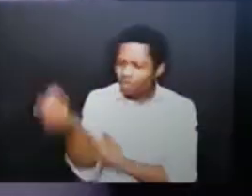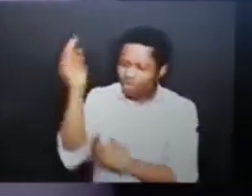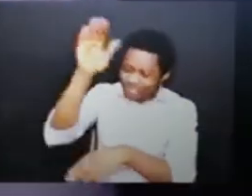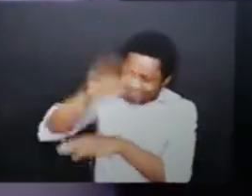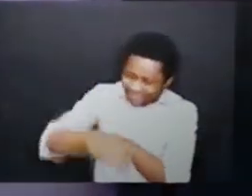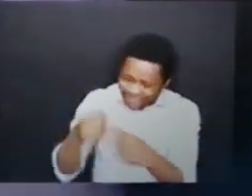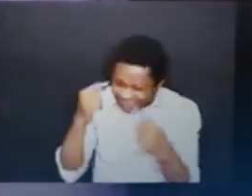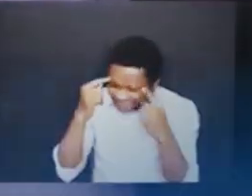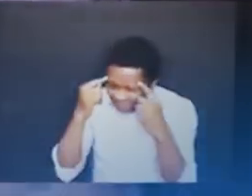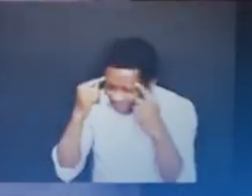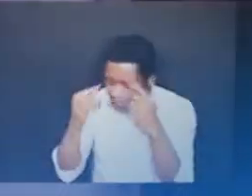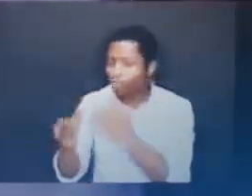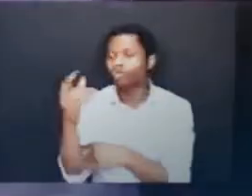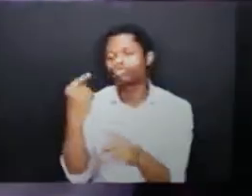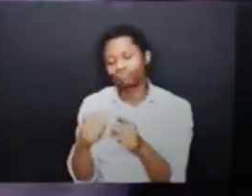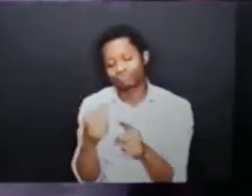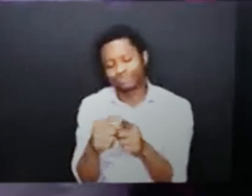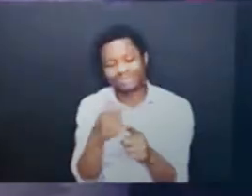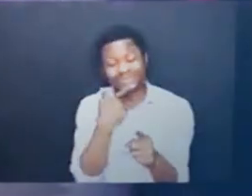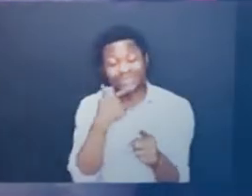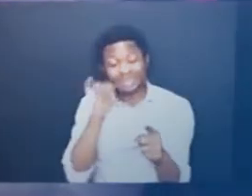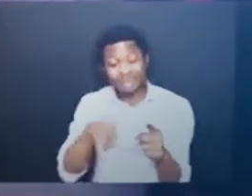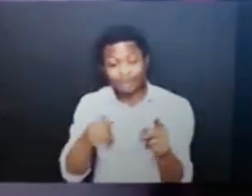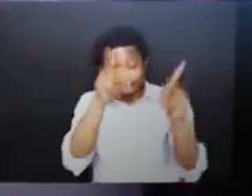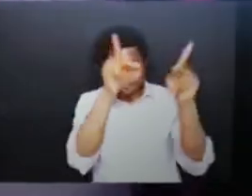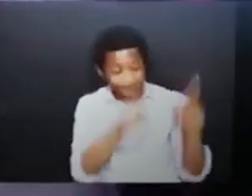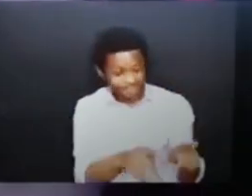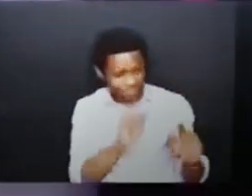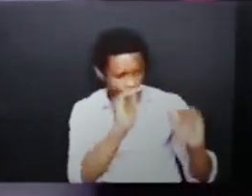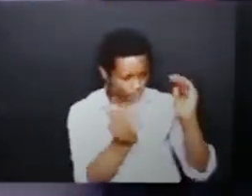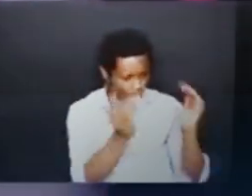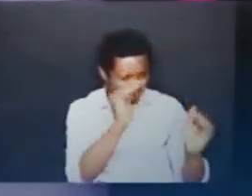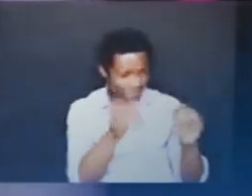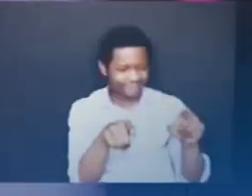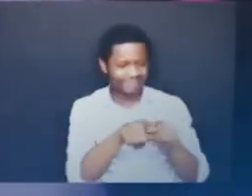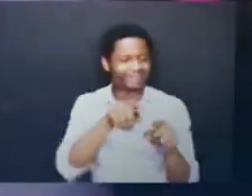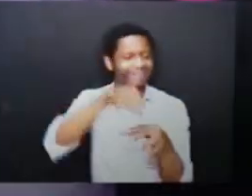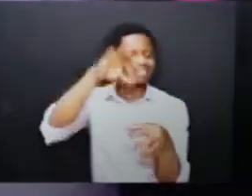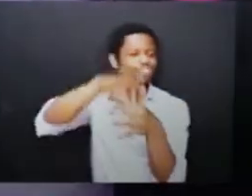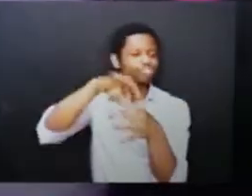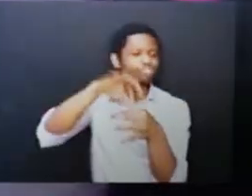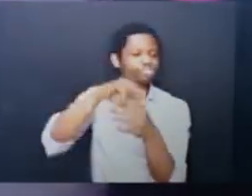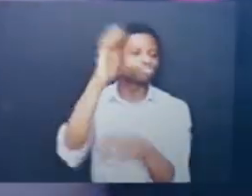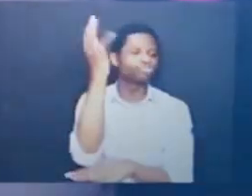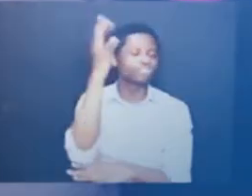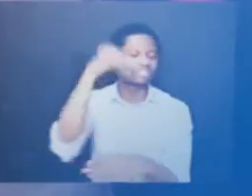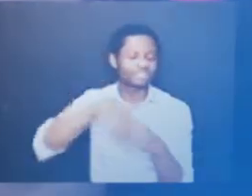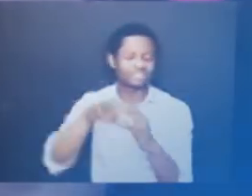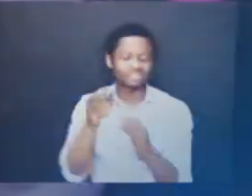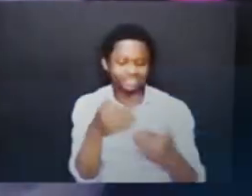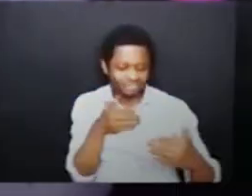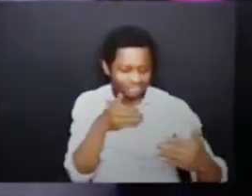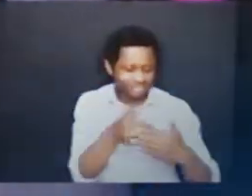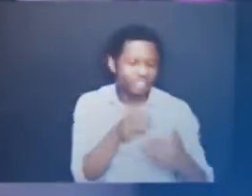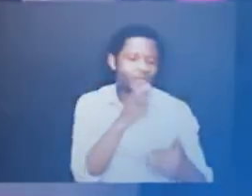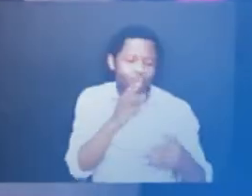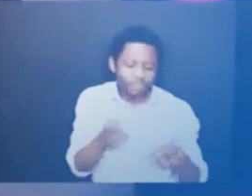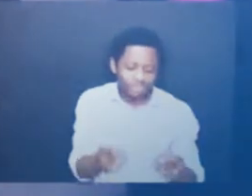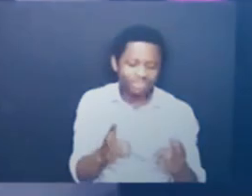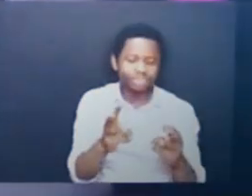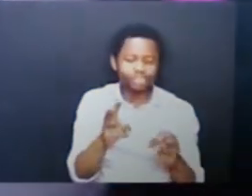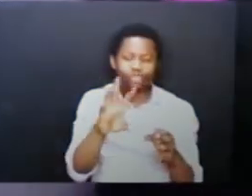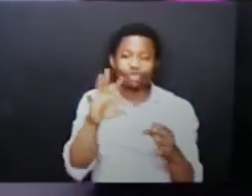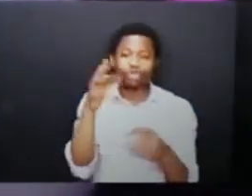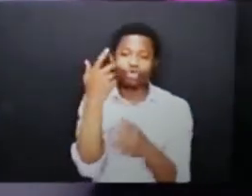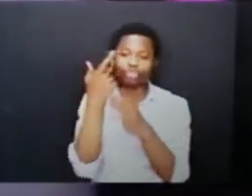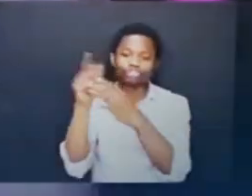by streams of water. Whose leaves do not wither. Whatever